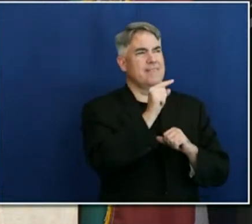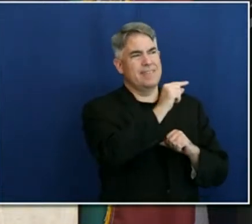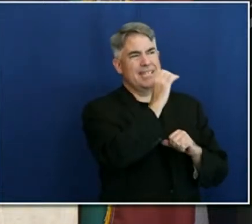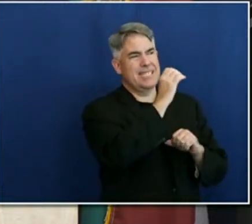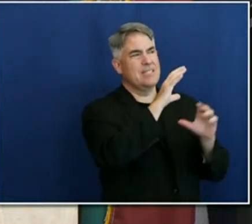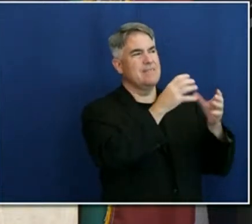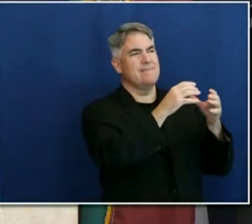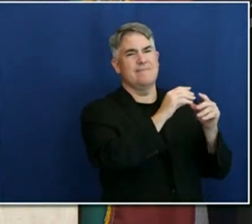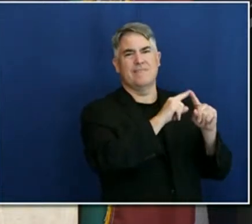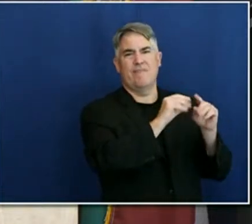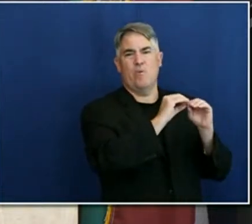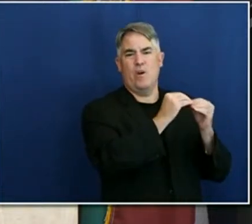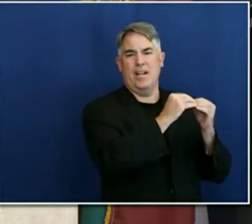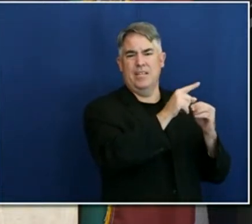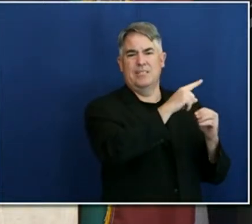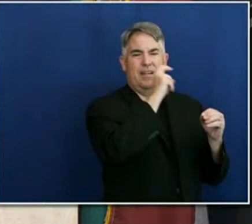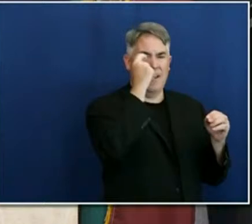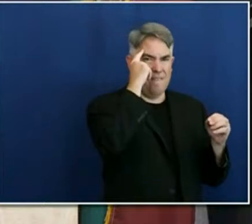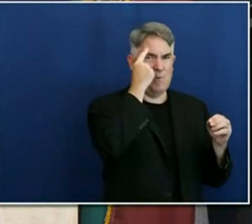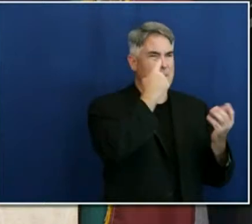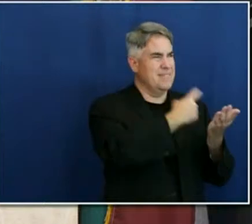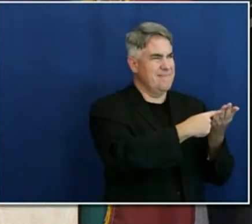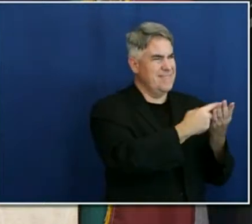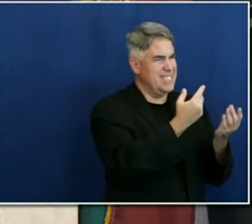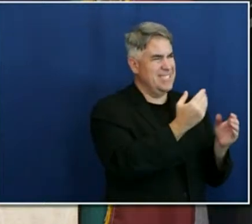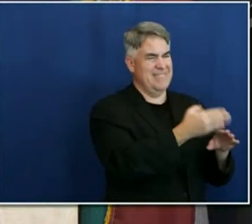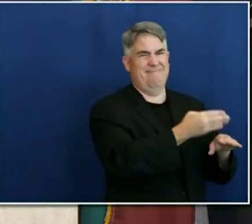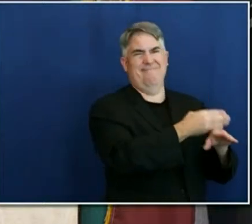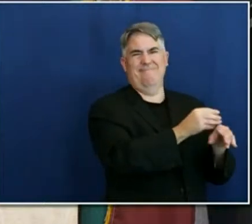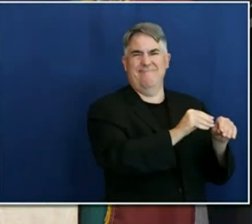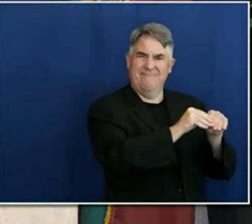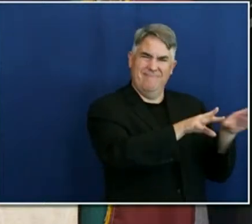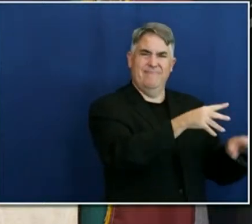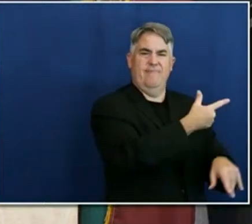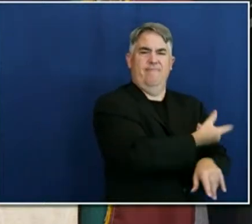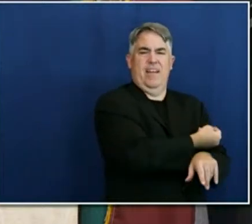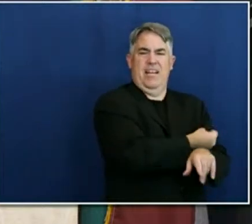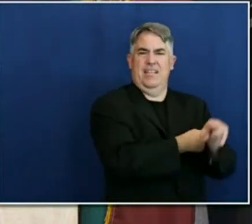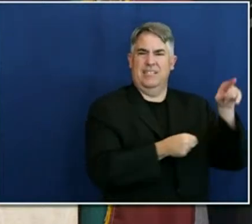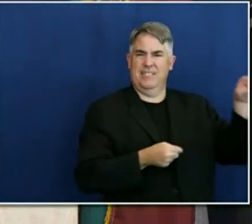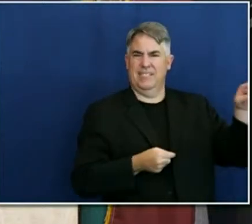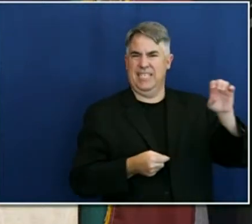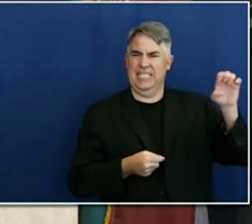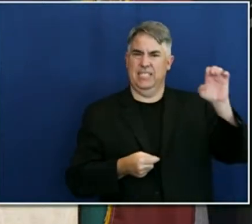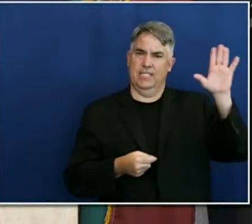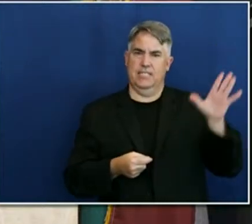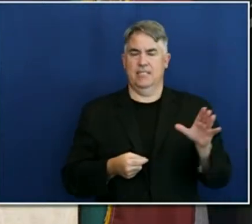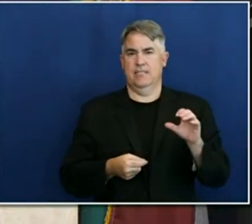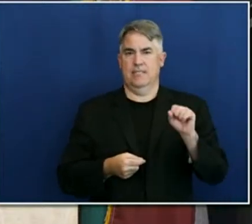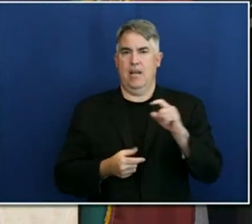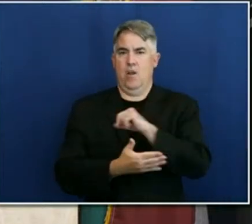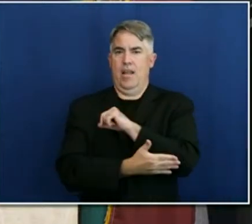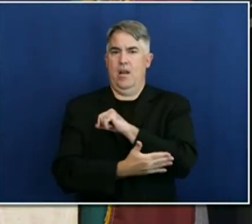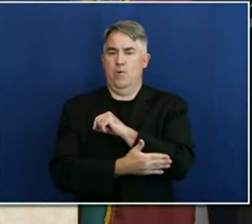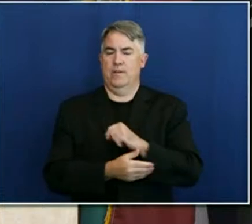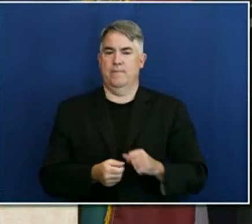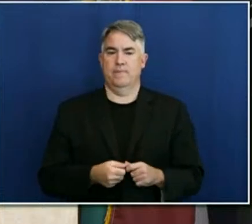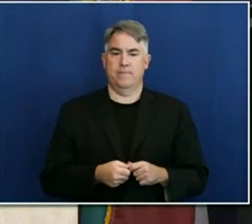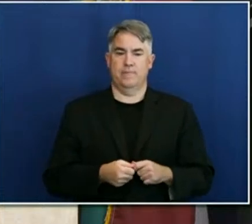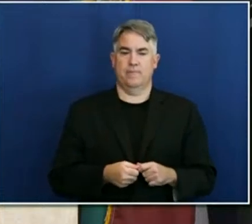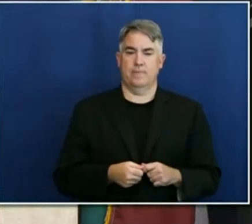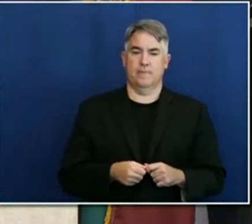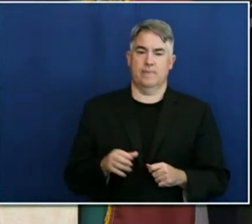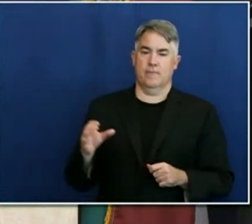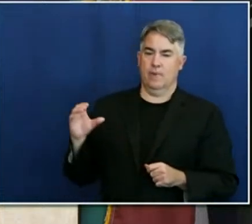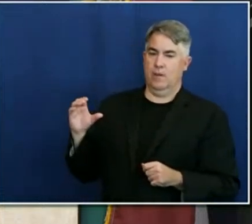availability and access of it, in hopes that we can get the numbers up countywide. This next question is from Claudia Bucio